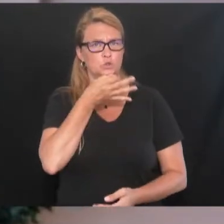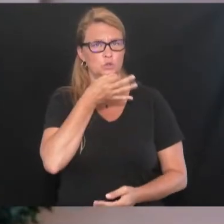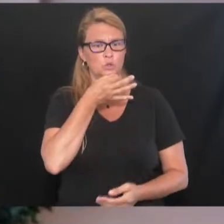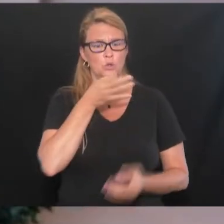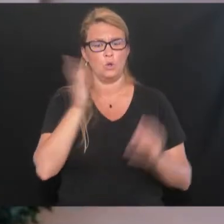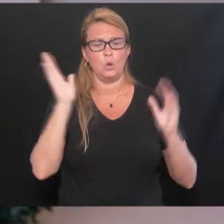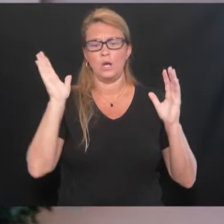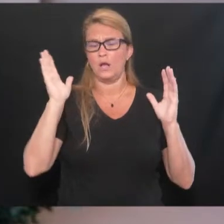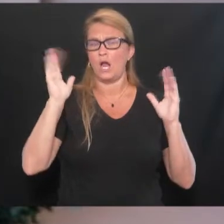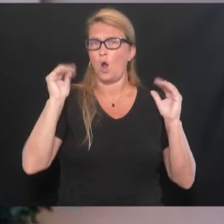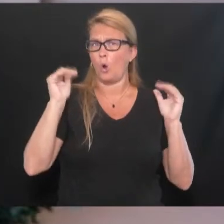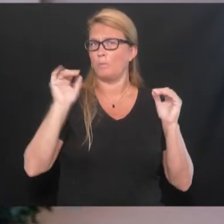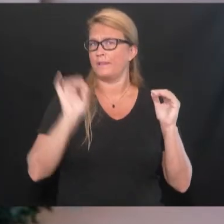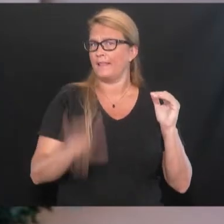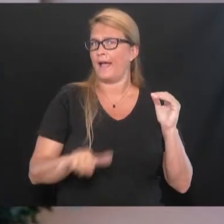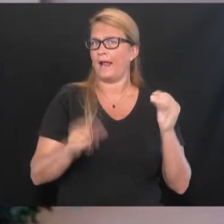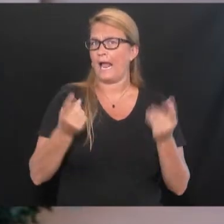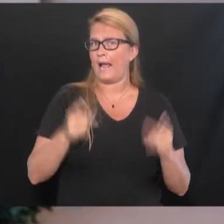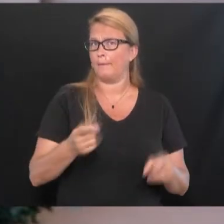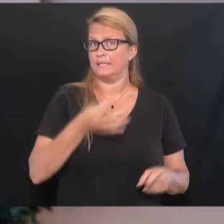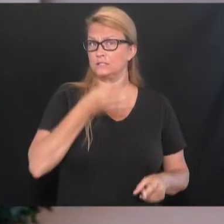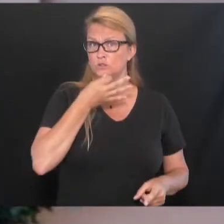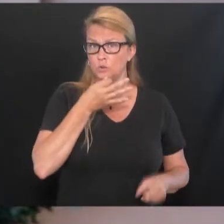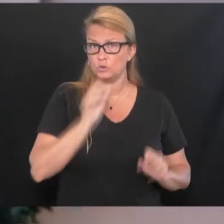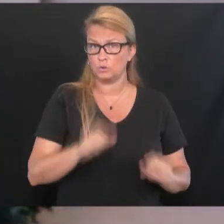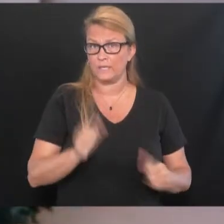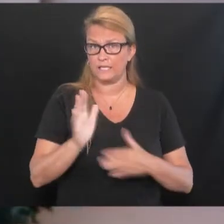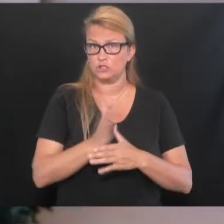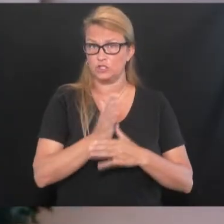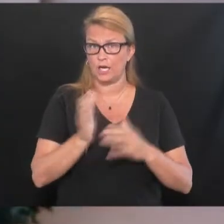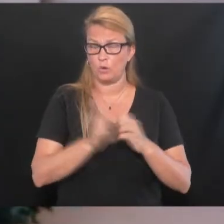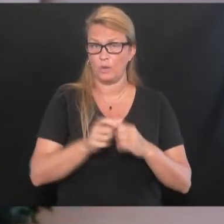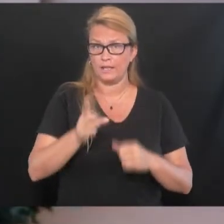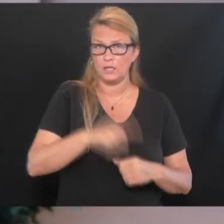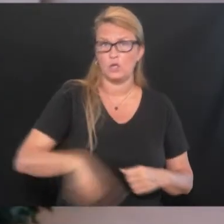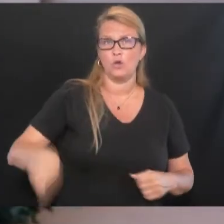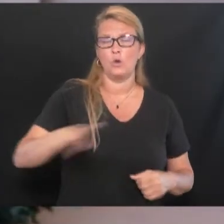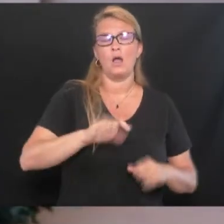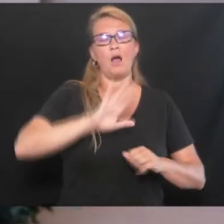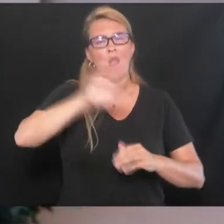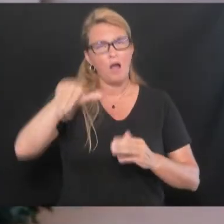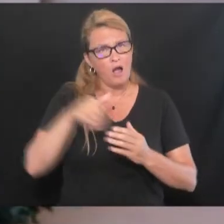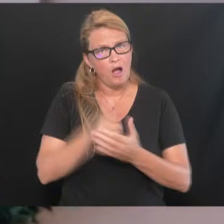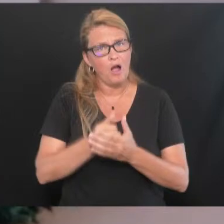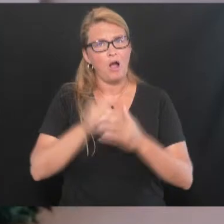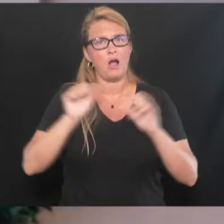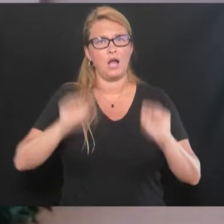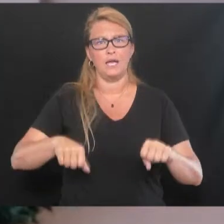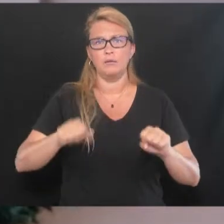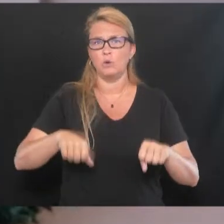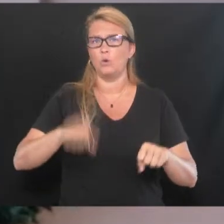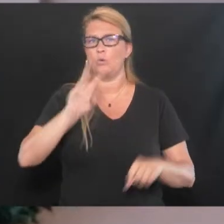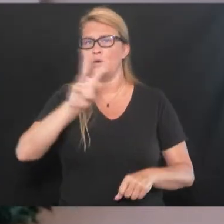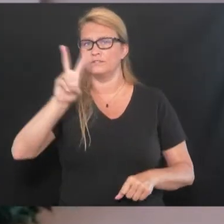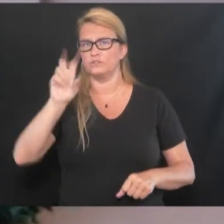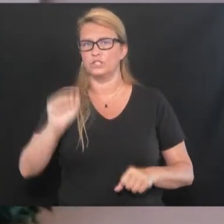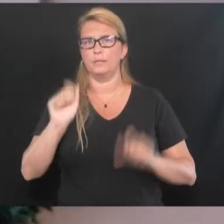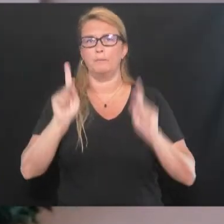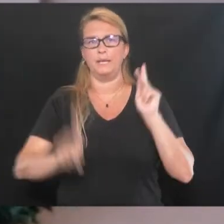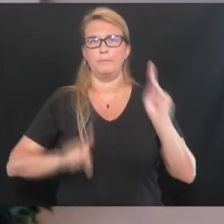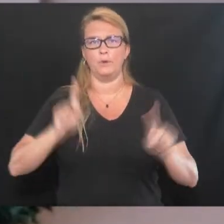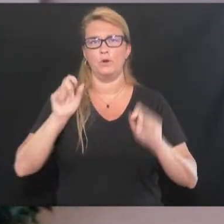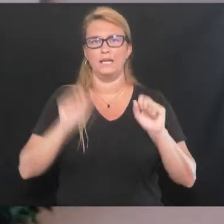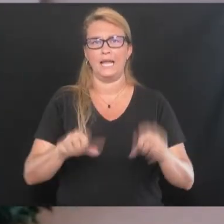guidance very quickly and reach all eligible West Virginians rapidly so that we can protect our